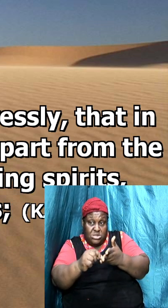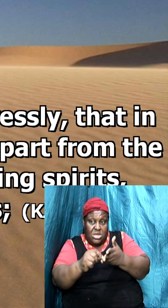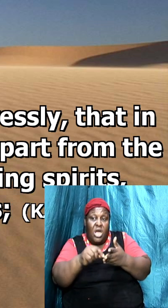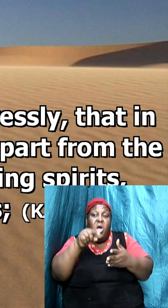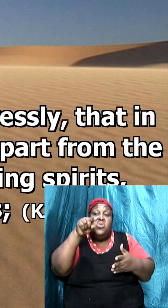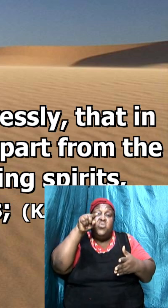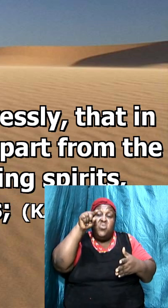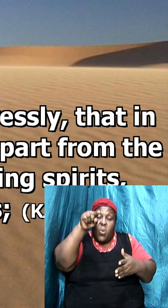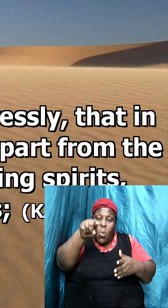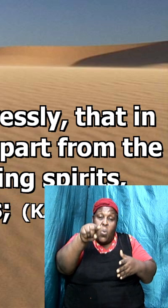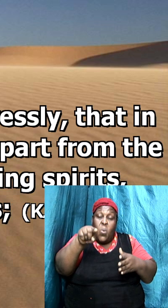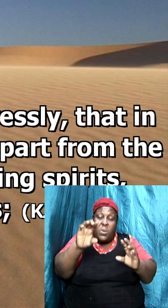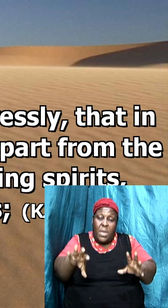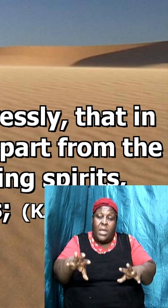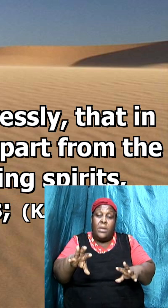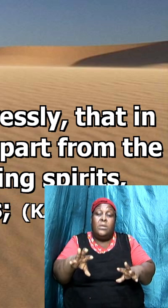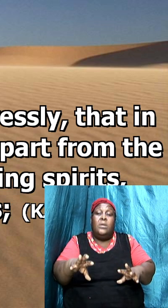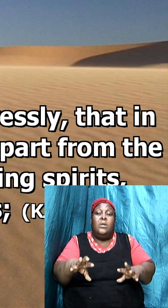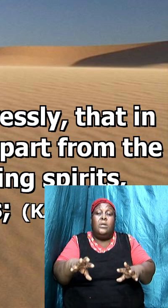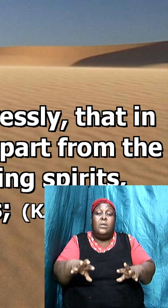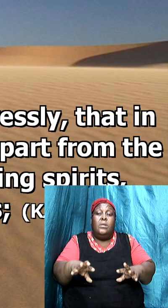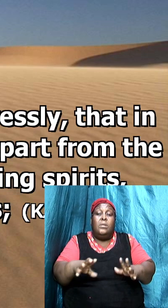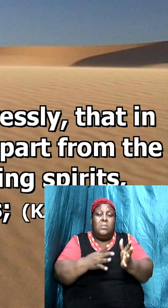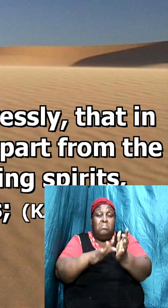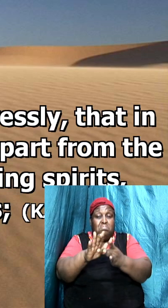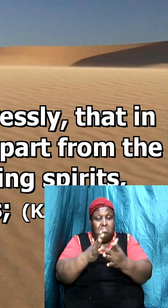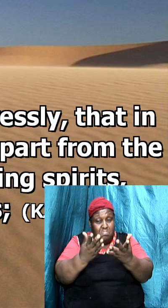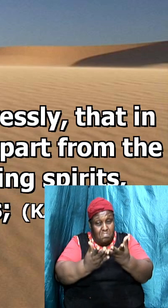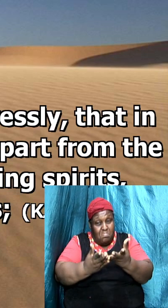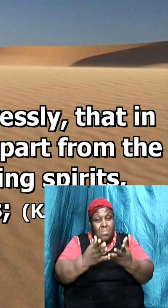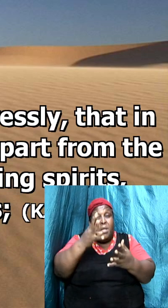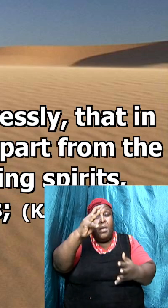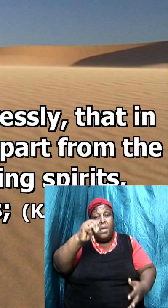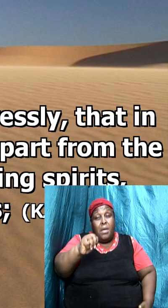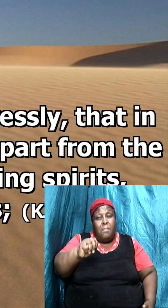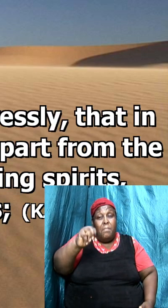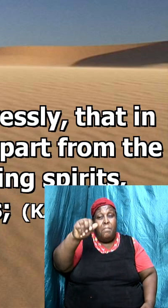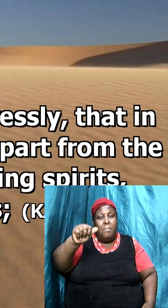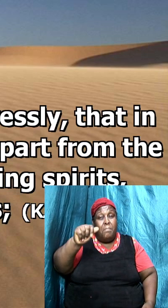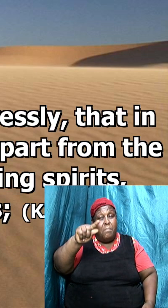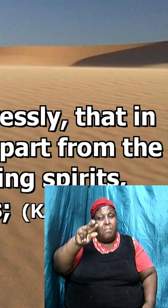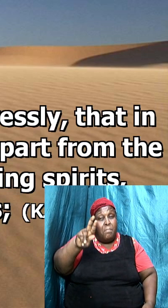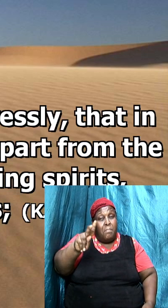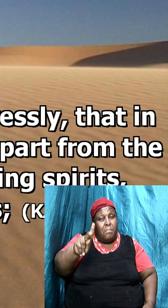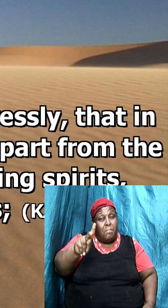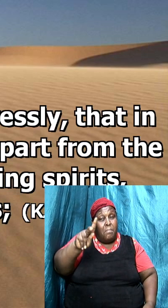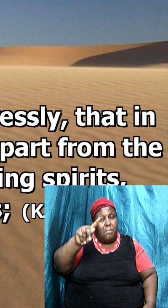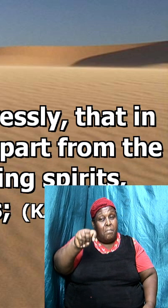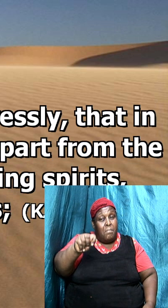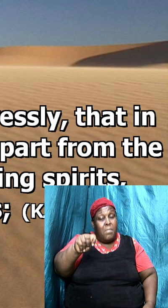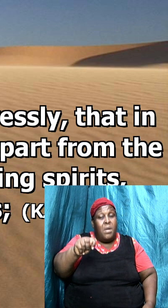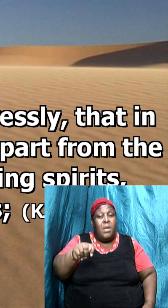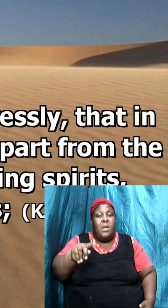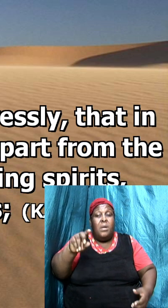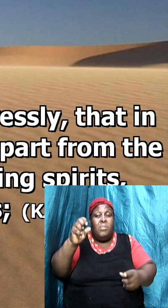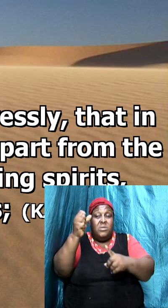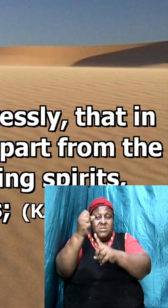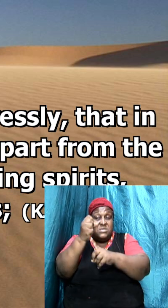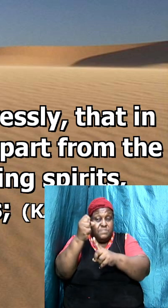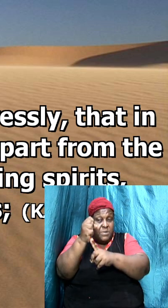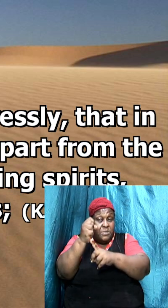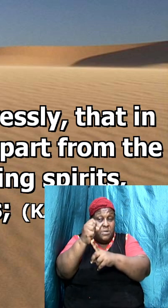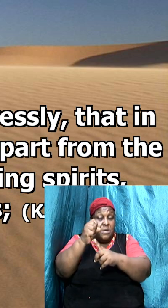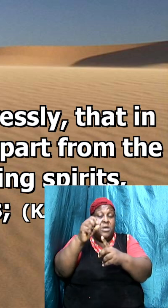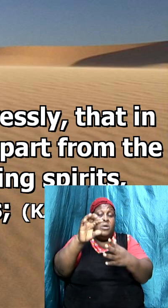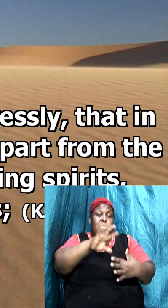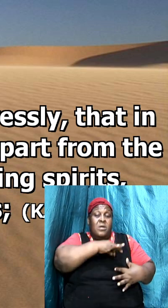you can look at Mark chapter 13, verses 22. But the Spirit speaks expressly that in